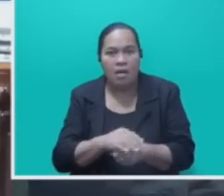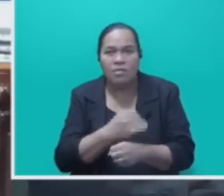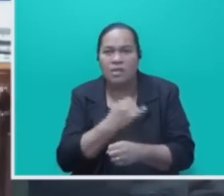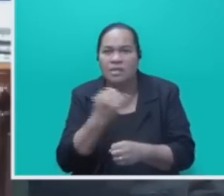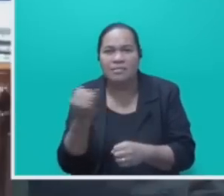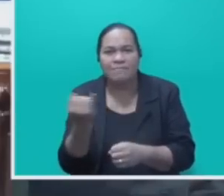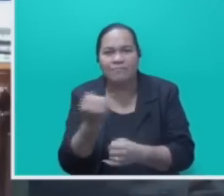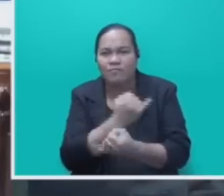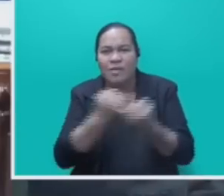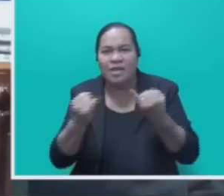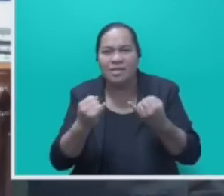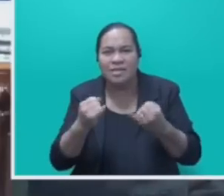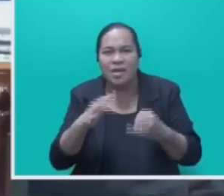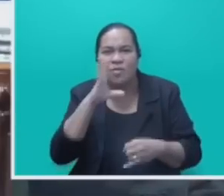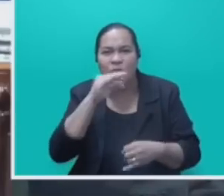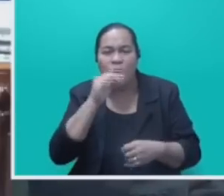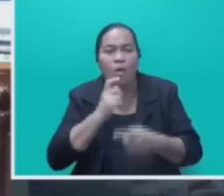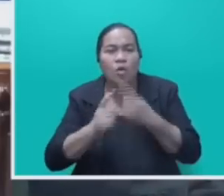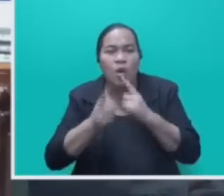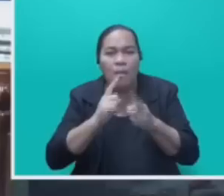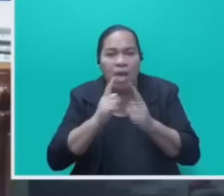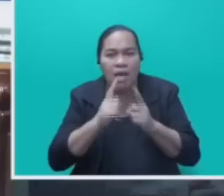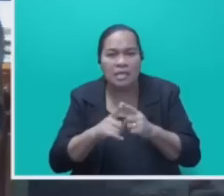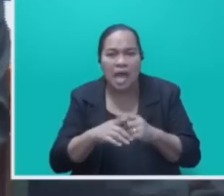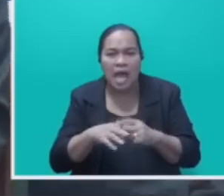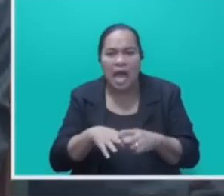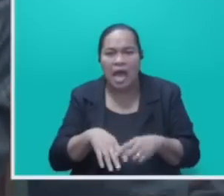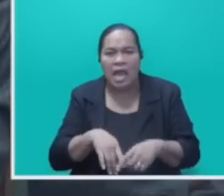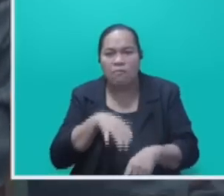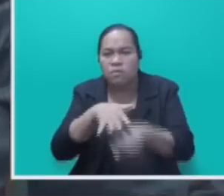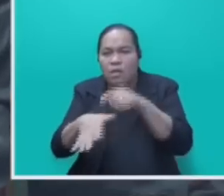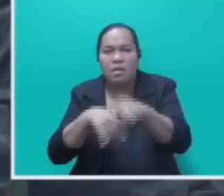and religiously chauvinistic comments, and